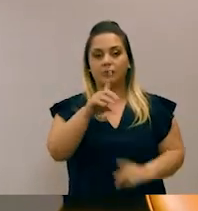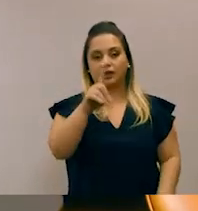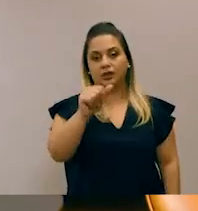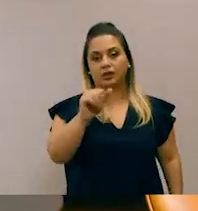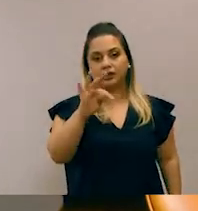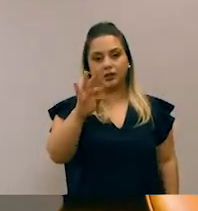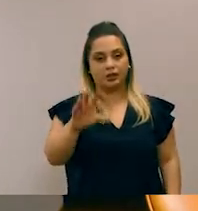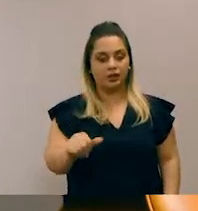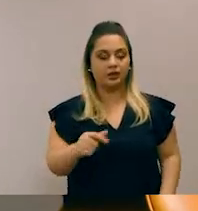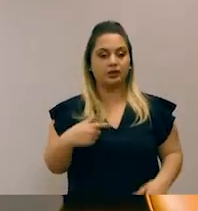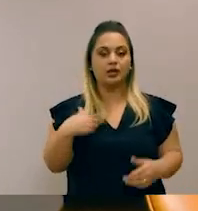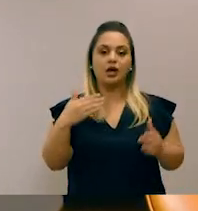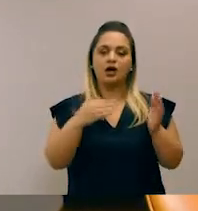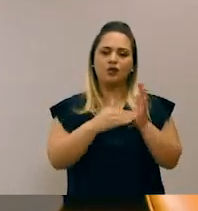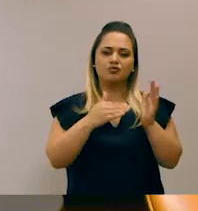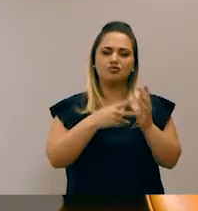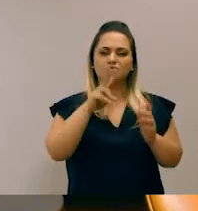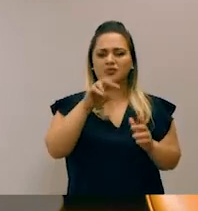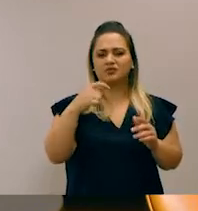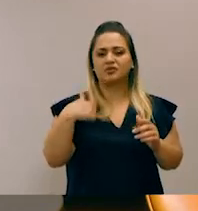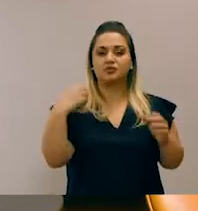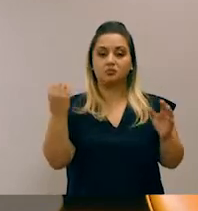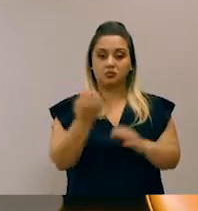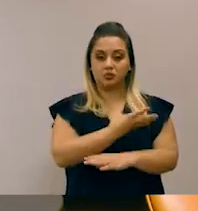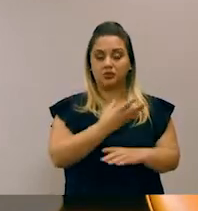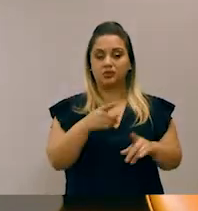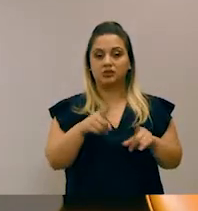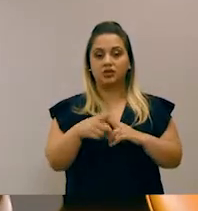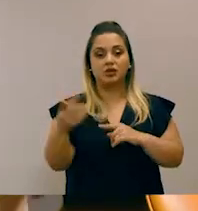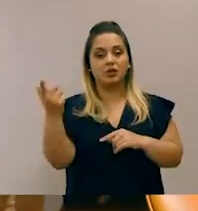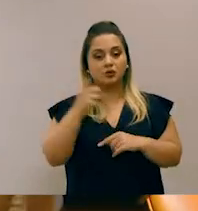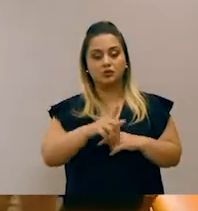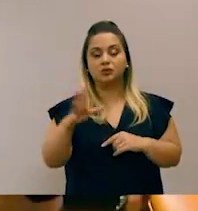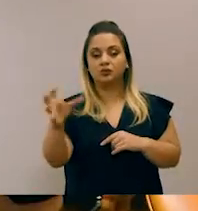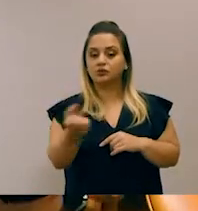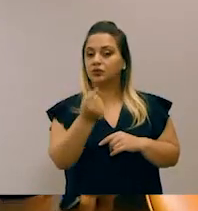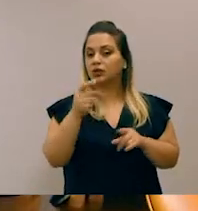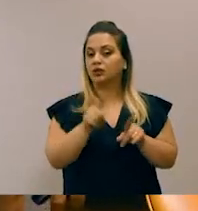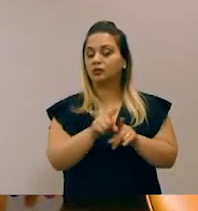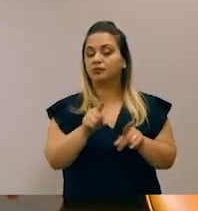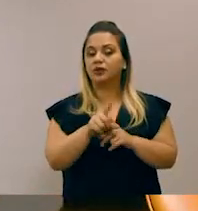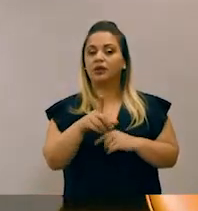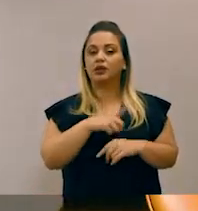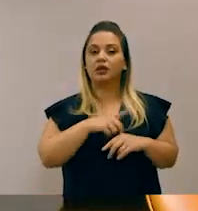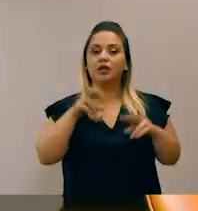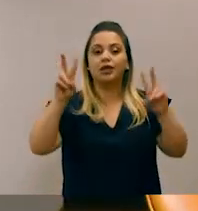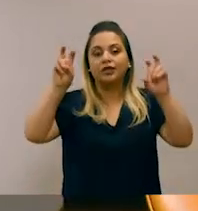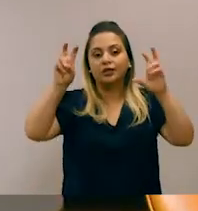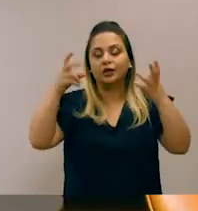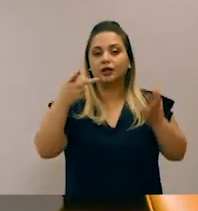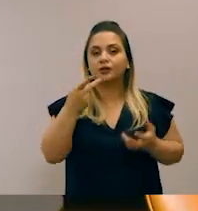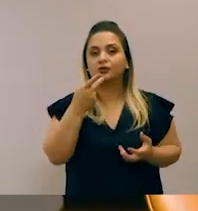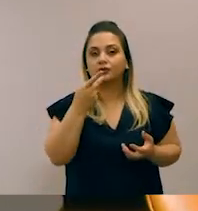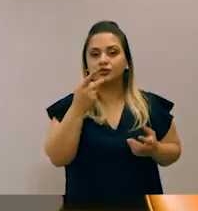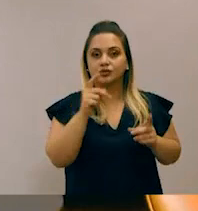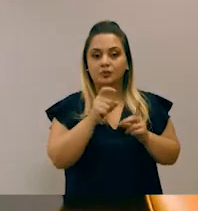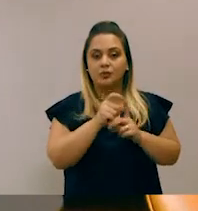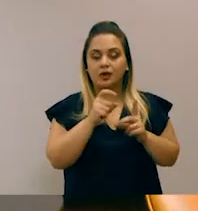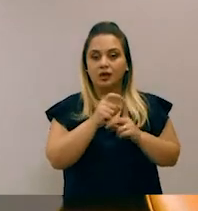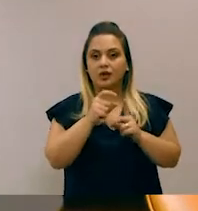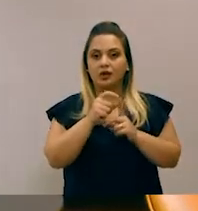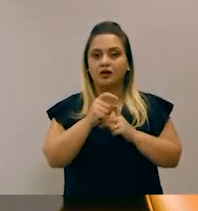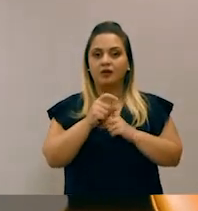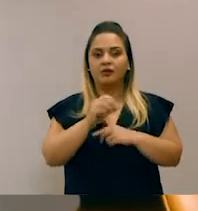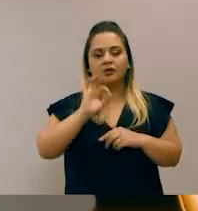dates. In the latest version, we considered this and the criteria of valid